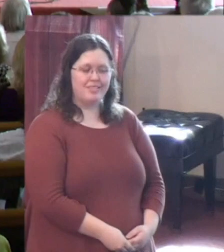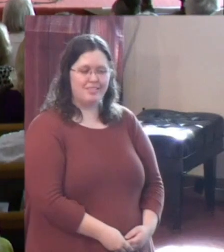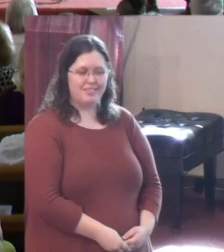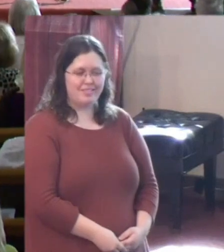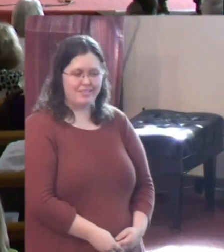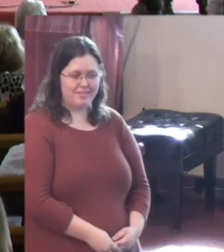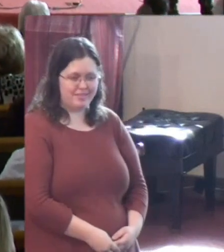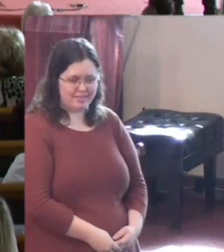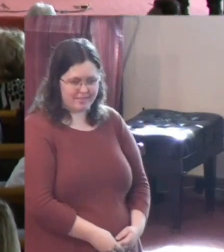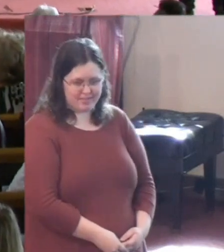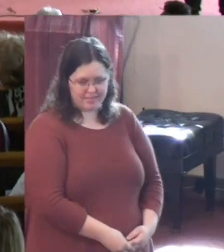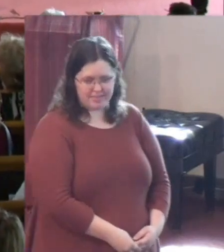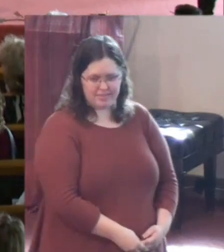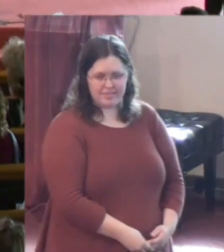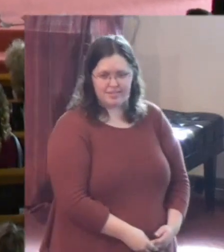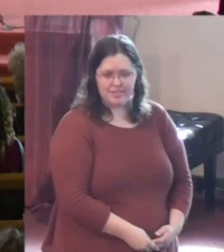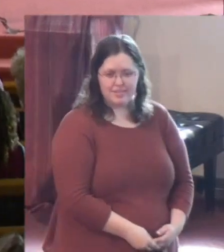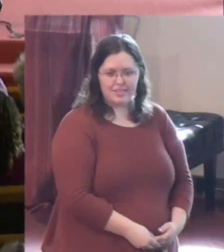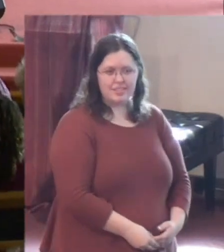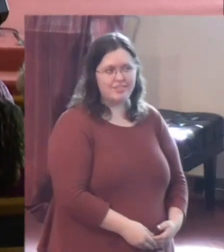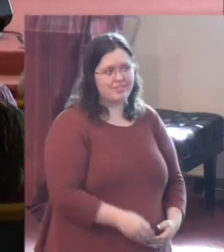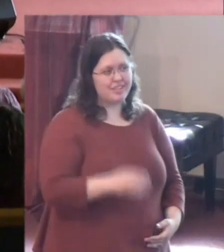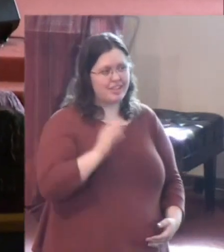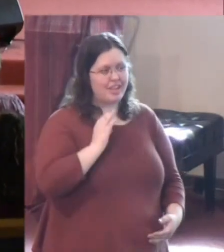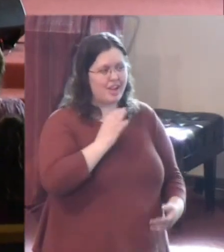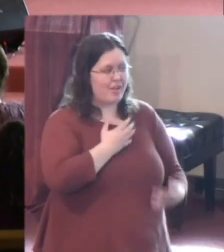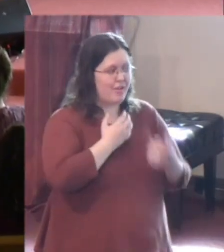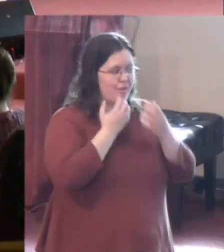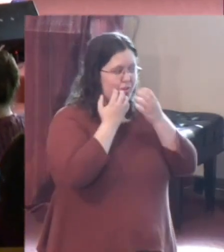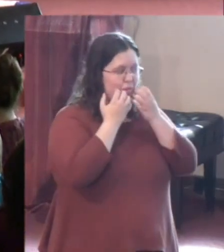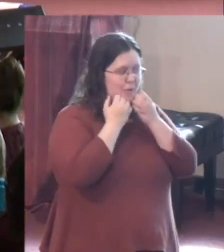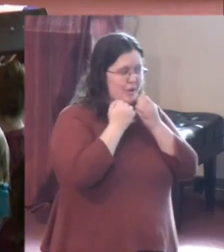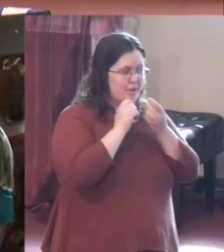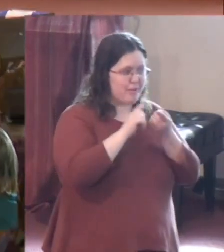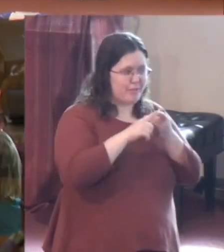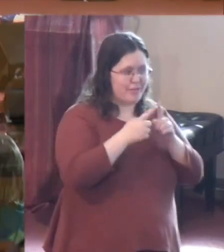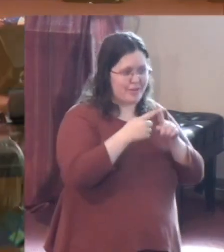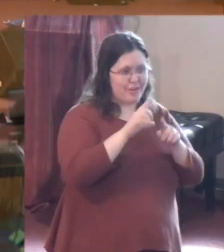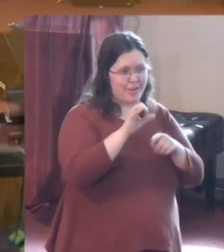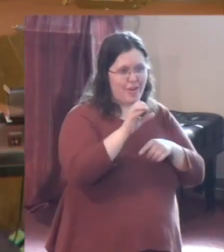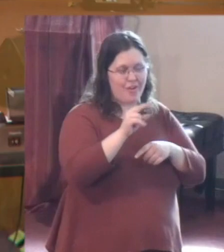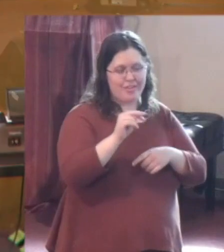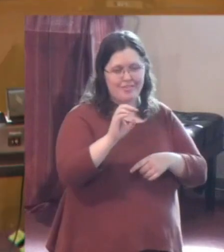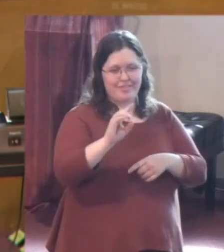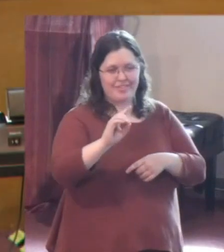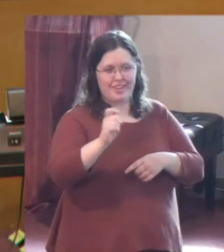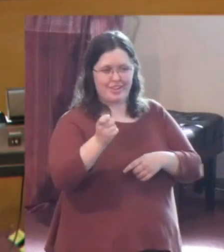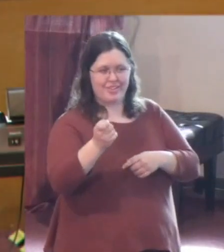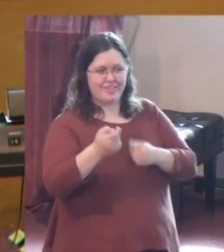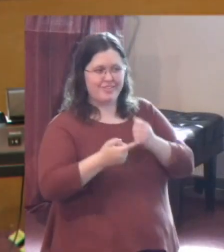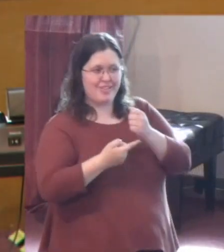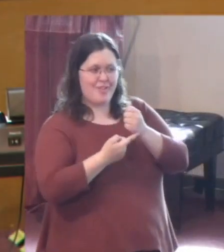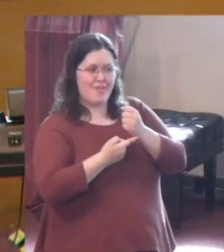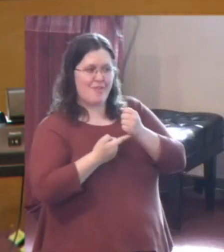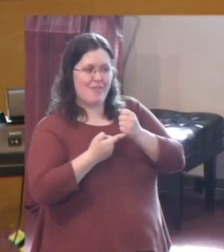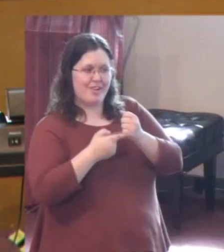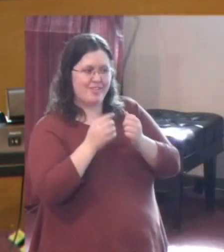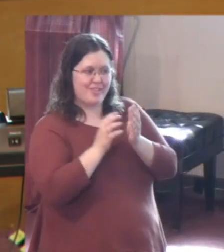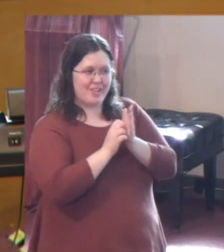So, oddly enough, our precious friend Colin was diagnosed with rectal